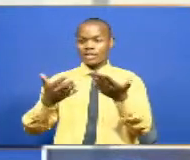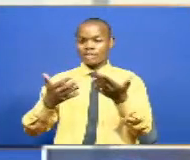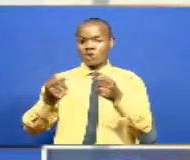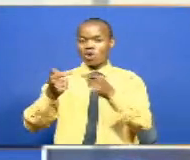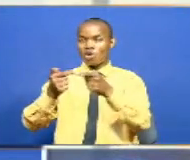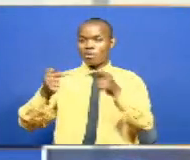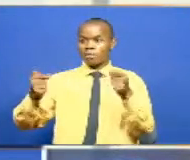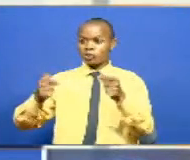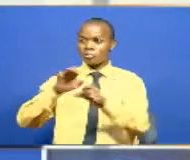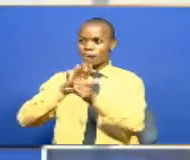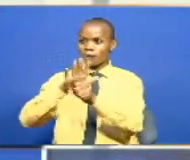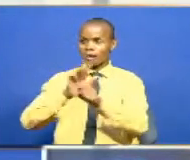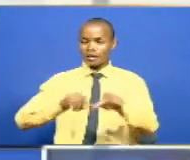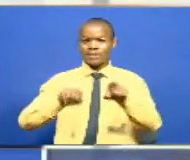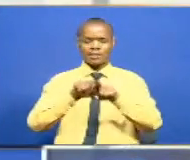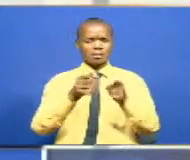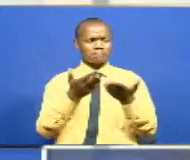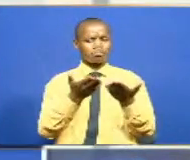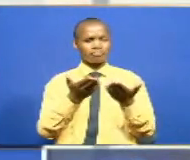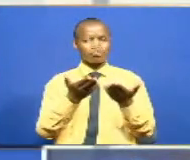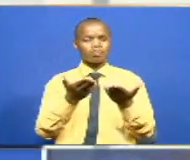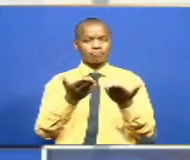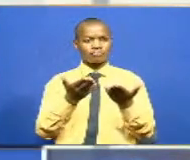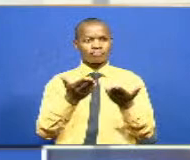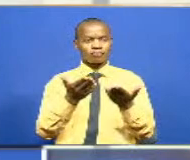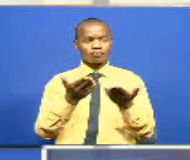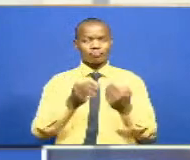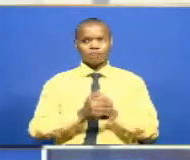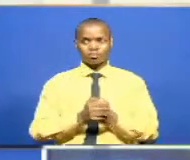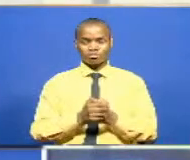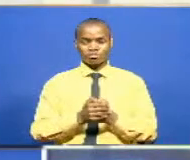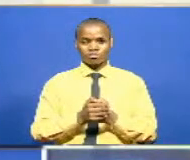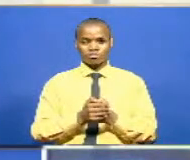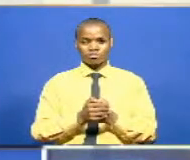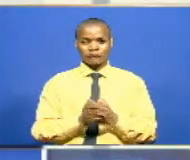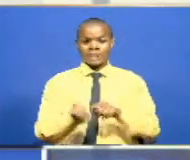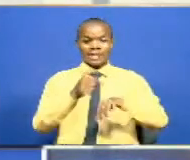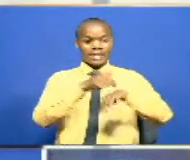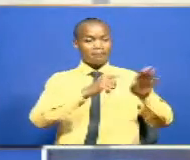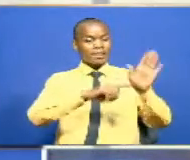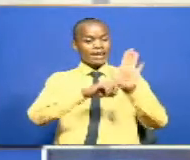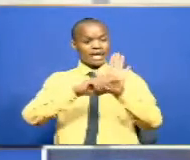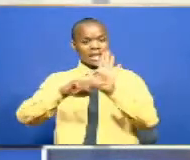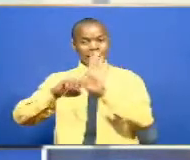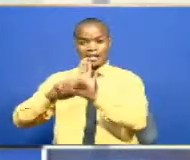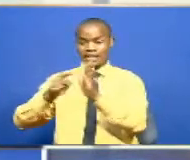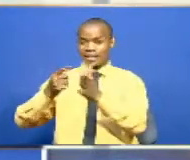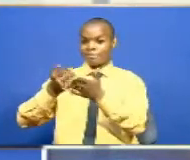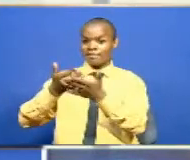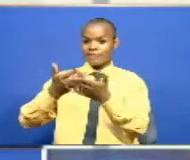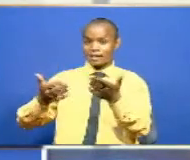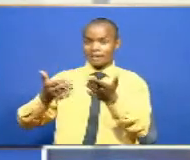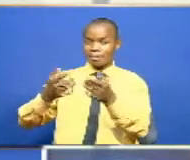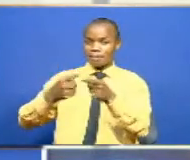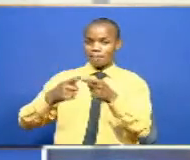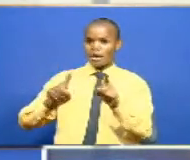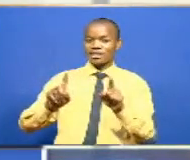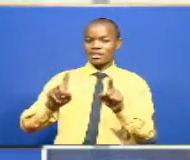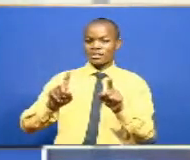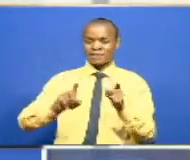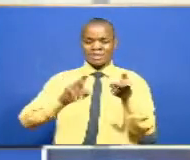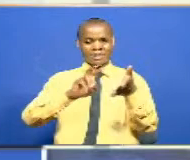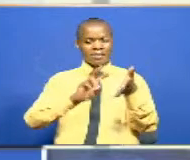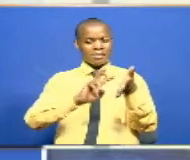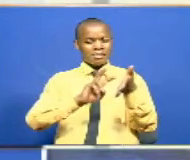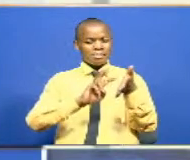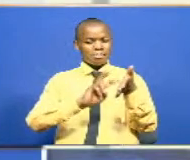opposition sometimes, or adversity even, so many other negative things, but it's not because of us